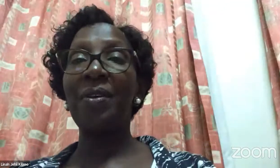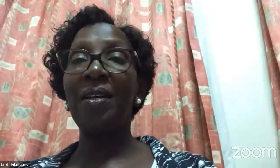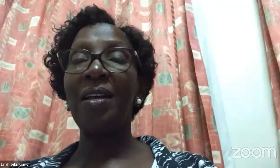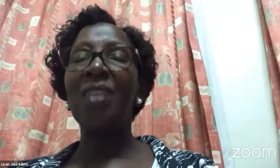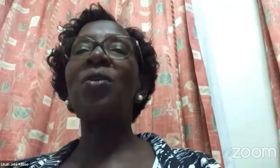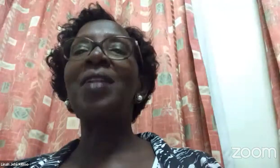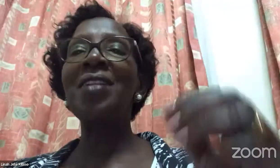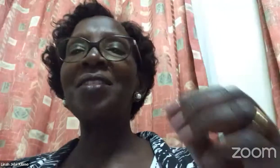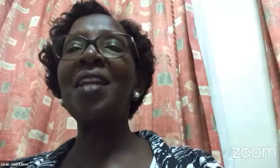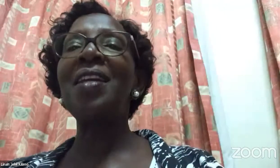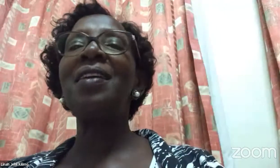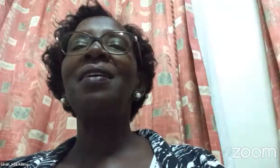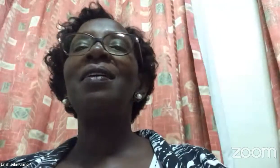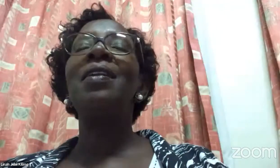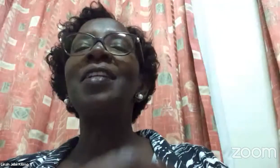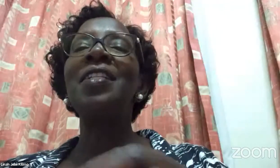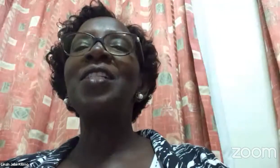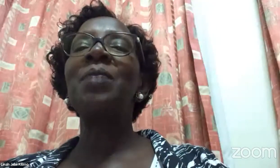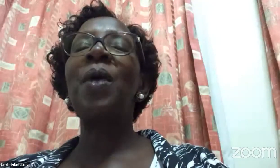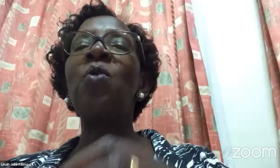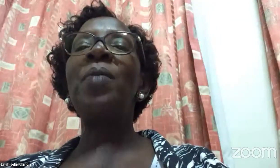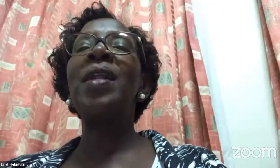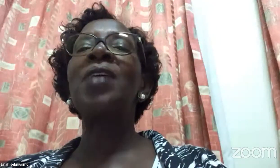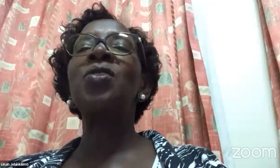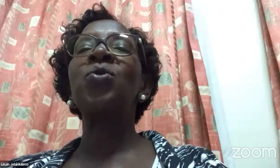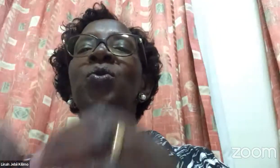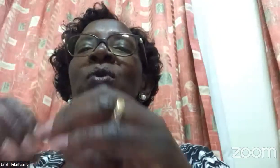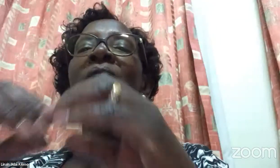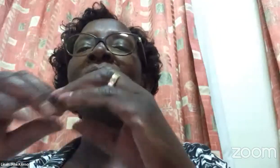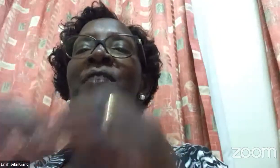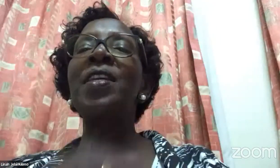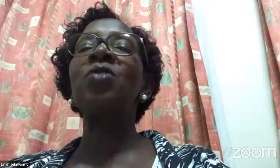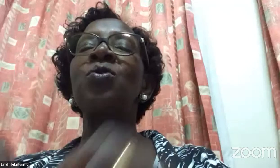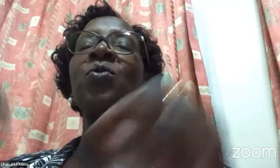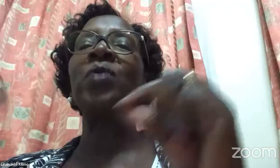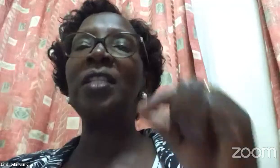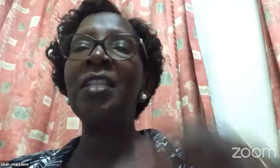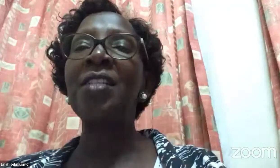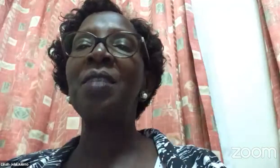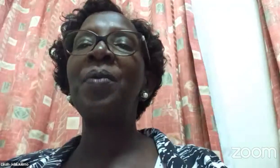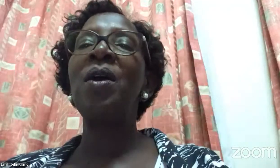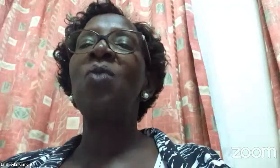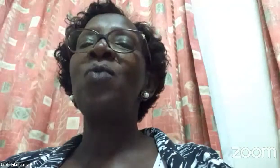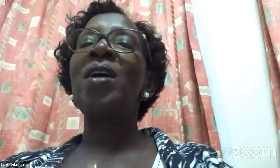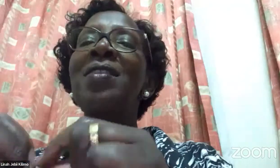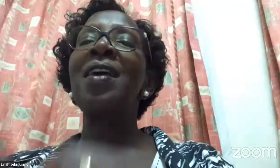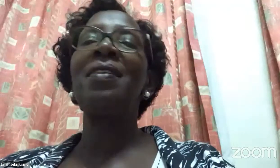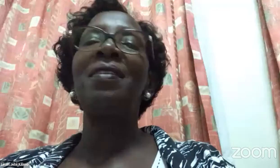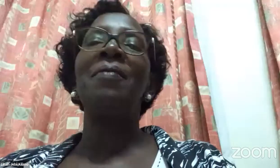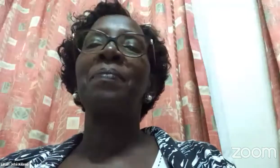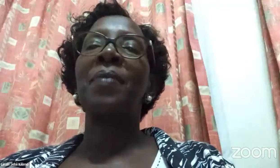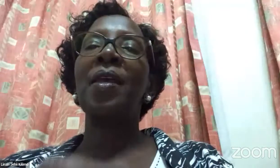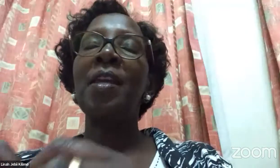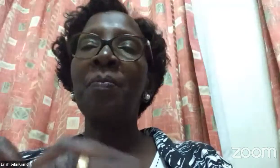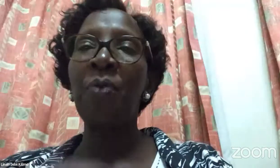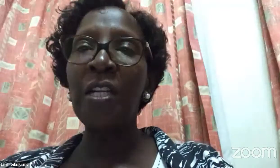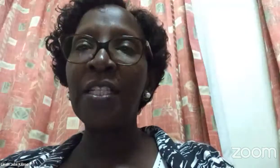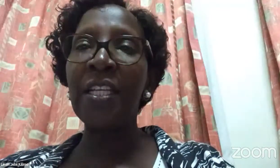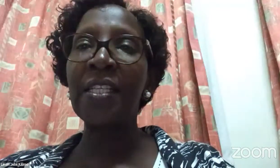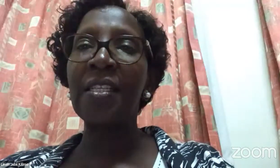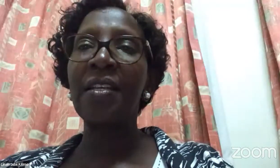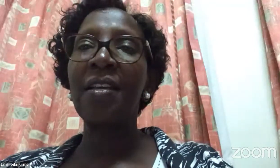leadership. So naturally, leadership, a woman has to do everything to do with leadership, whether